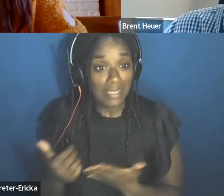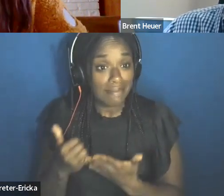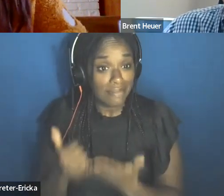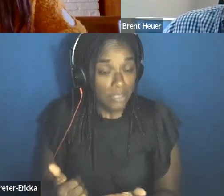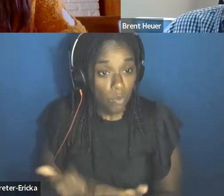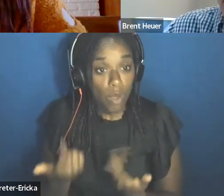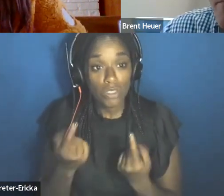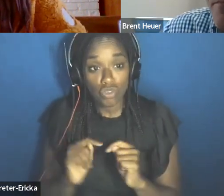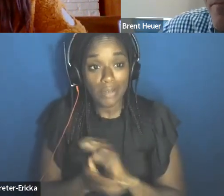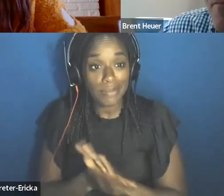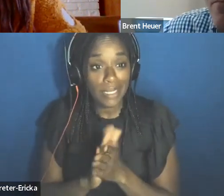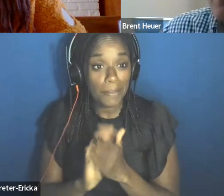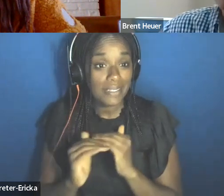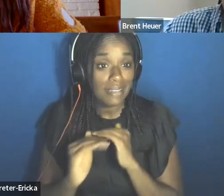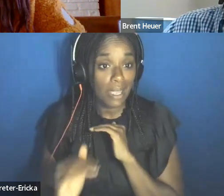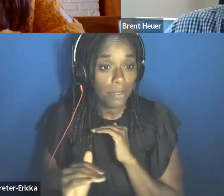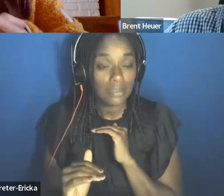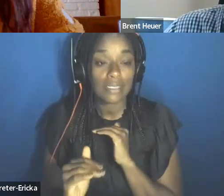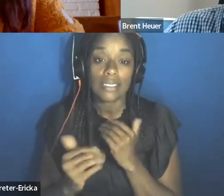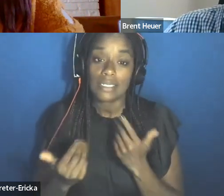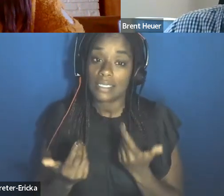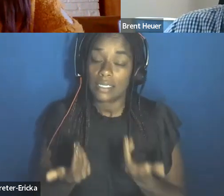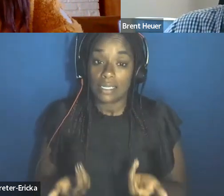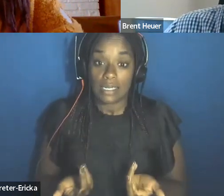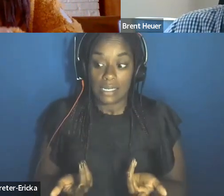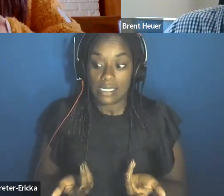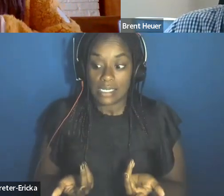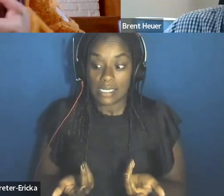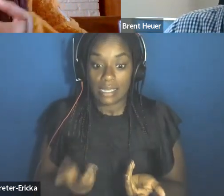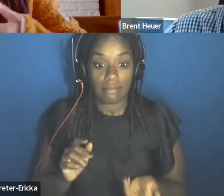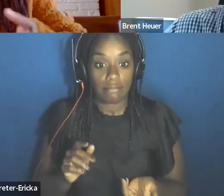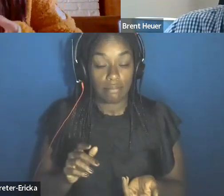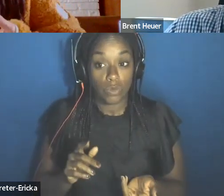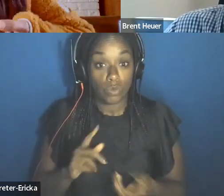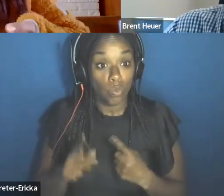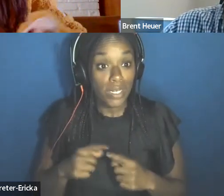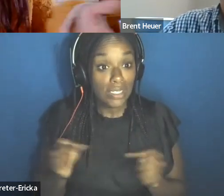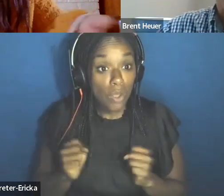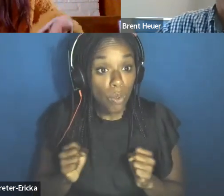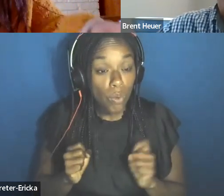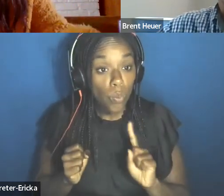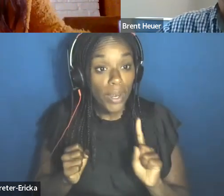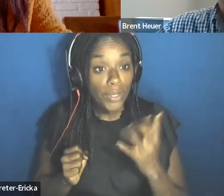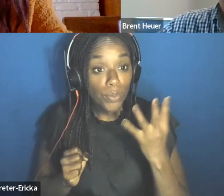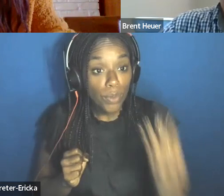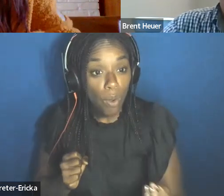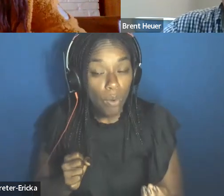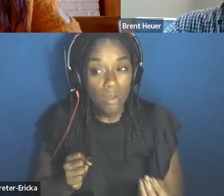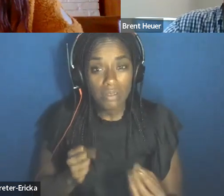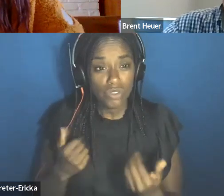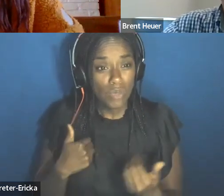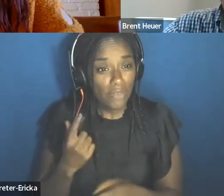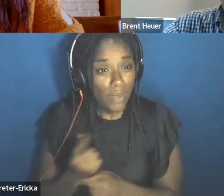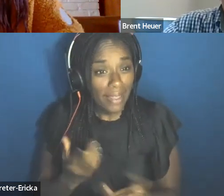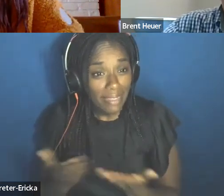stable. Because that part is just, where can you go in the day if it's cold? Where can you, you know, do you have the right stuff if you have to sleep in a